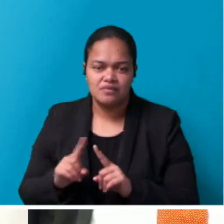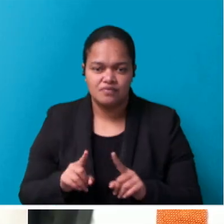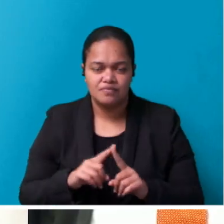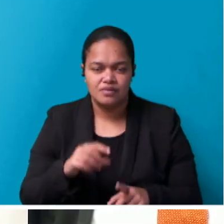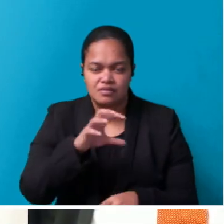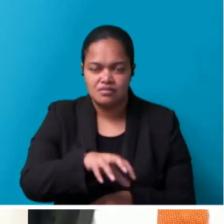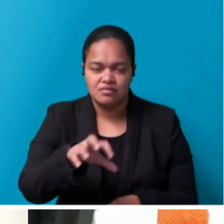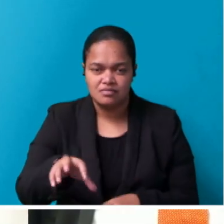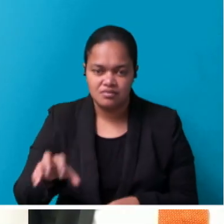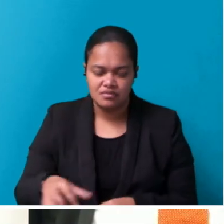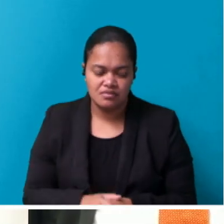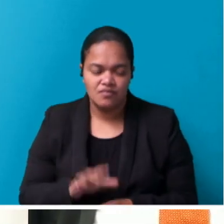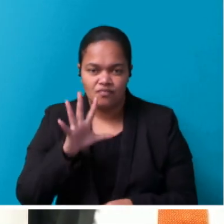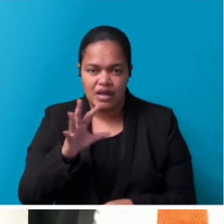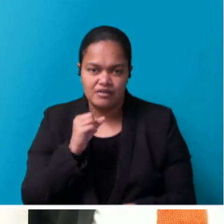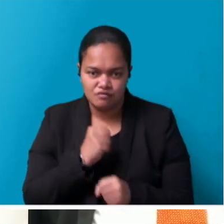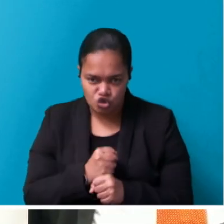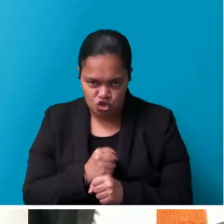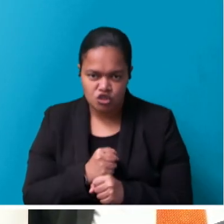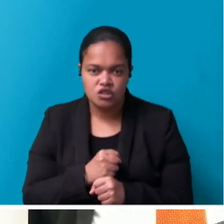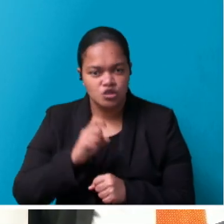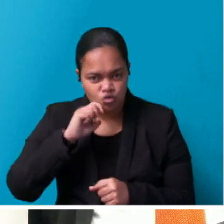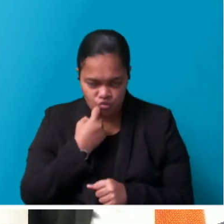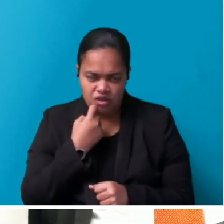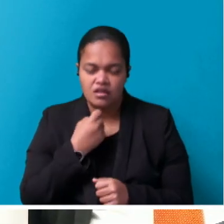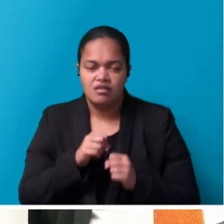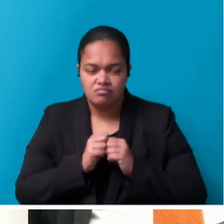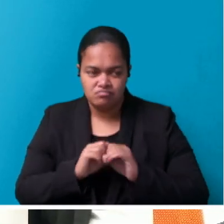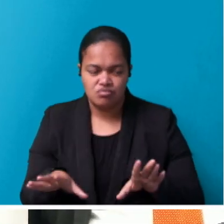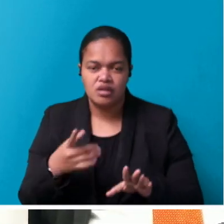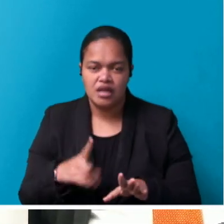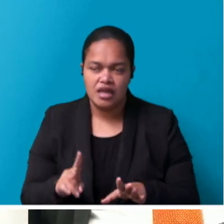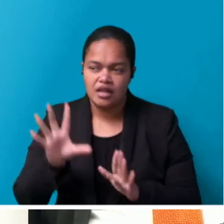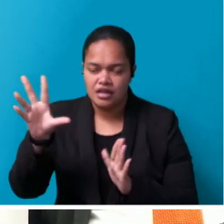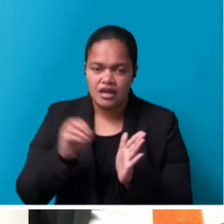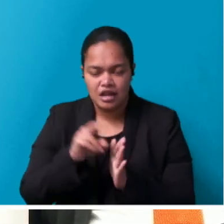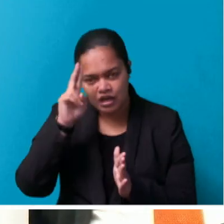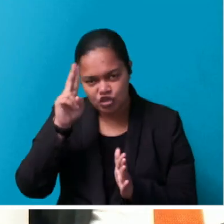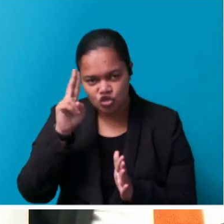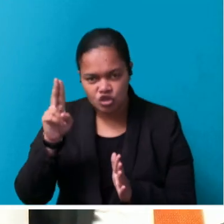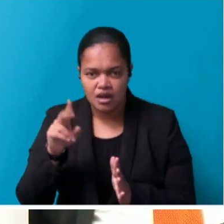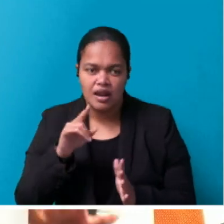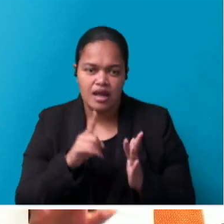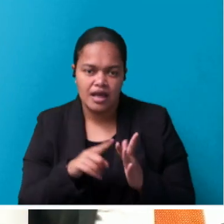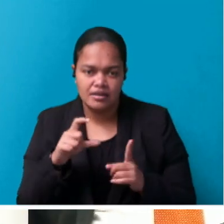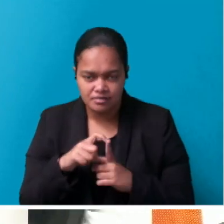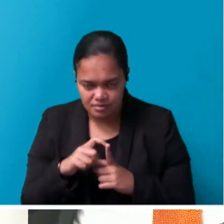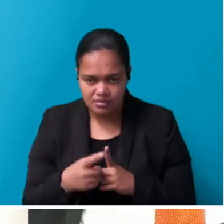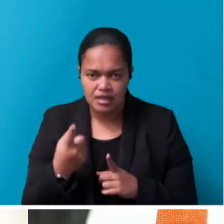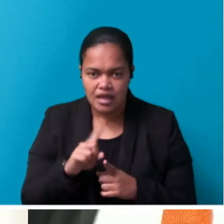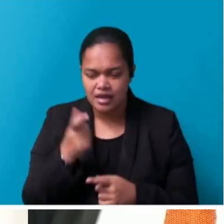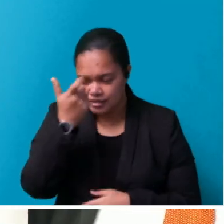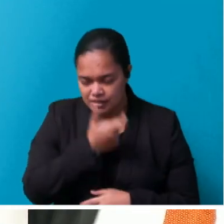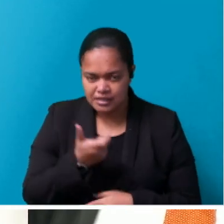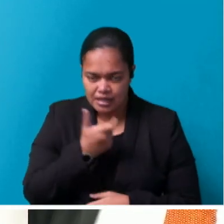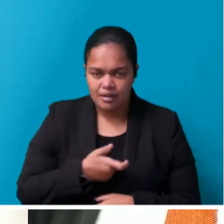50% 5G coverage. We will roll out and adopt a national ID, and establish a mature cybersecurity